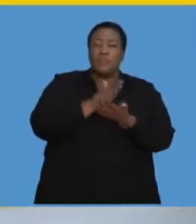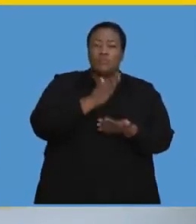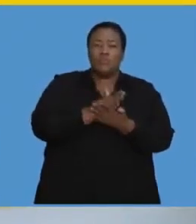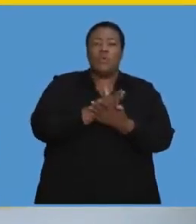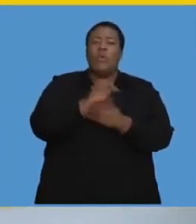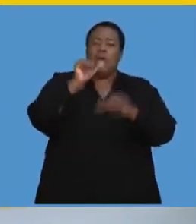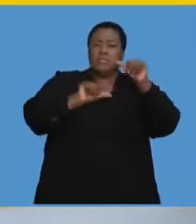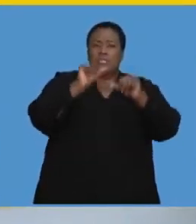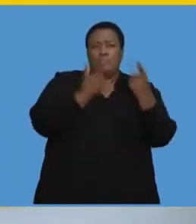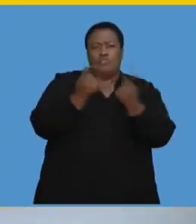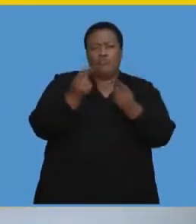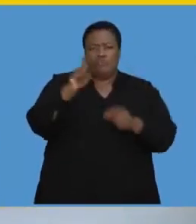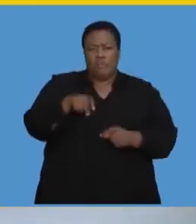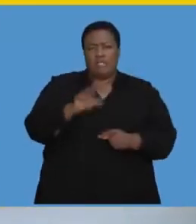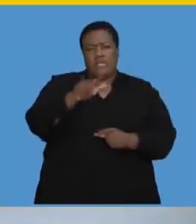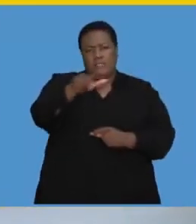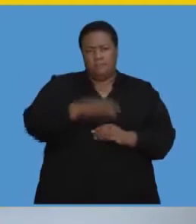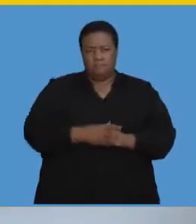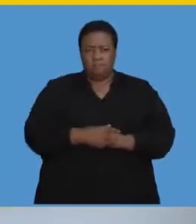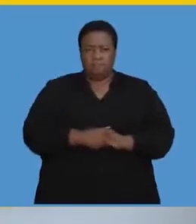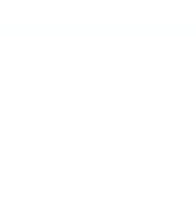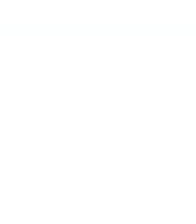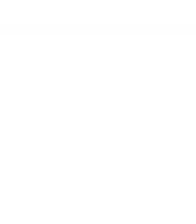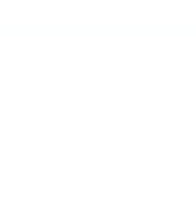on the 2Enable app, and we'll see you straight after this.